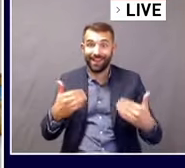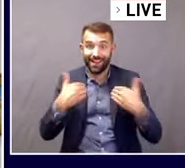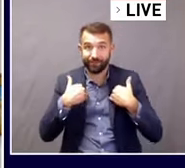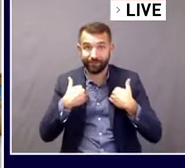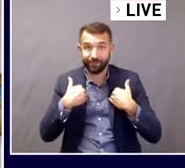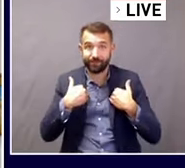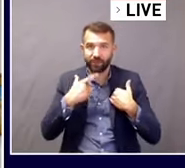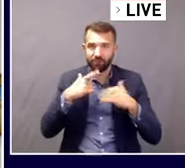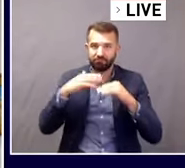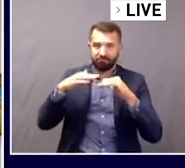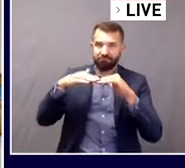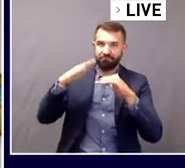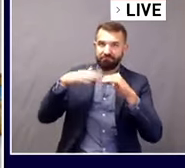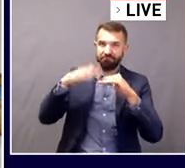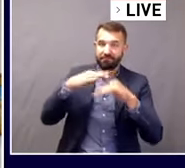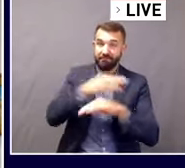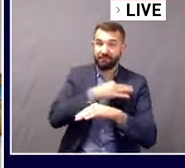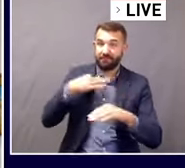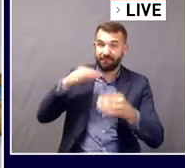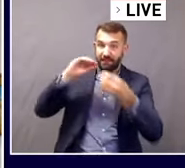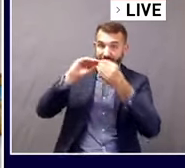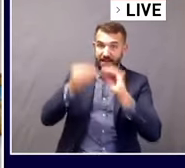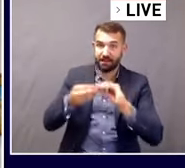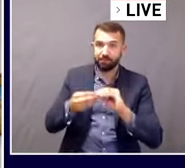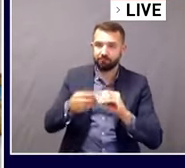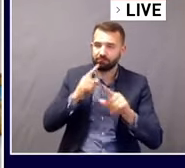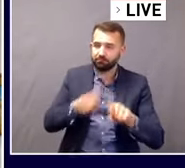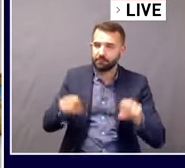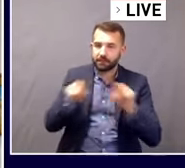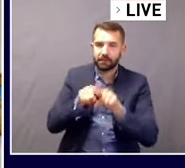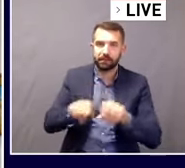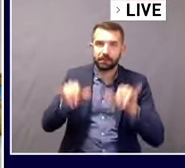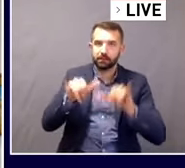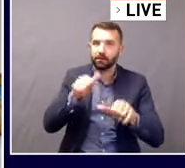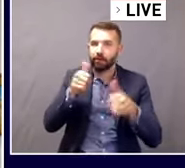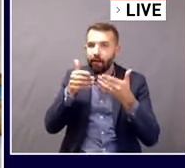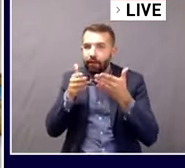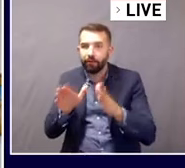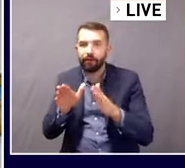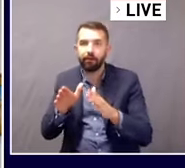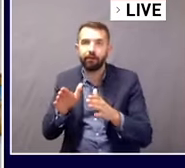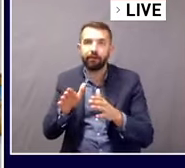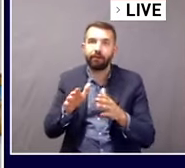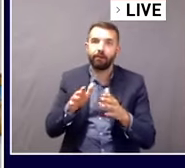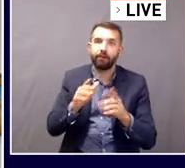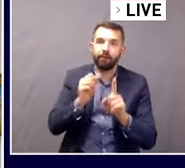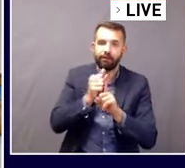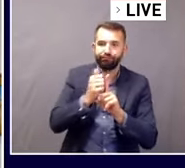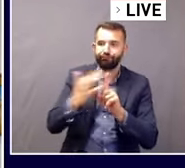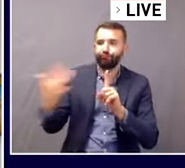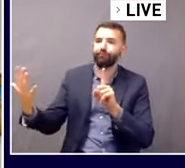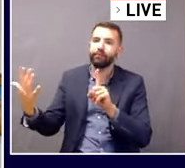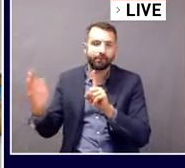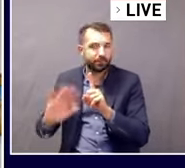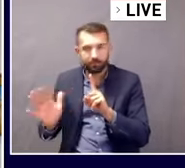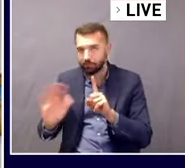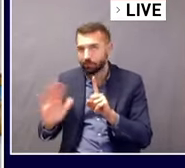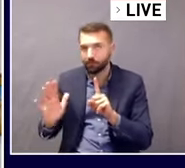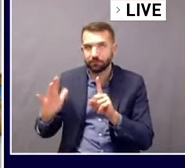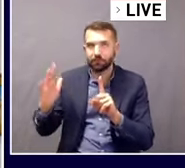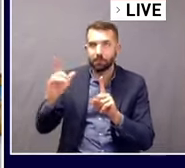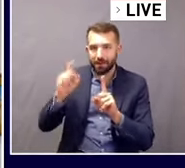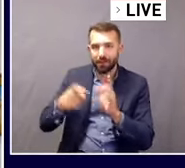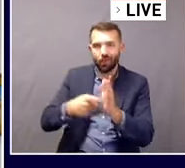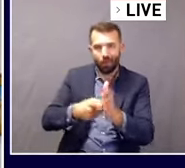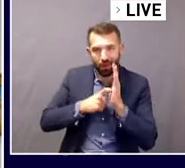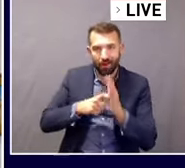suspended. Residents still must have the requisite number of staff with them and around them at all times,